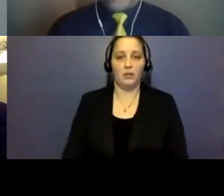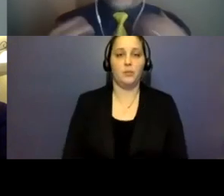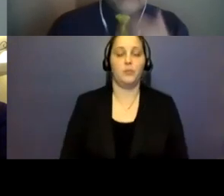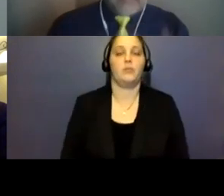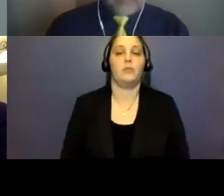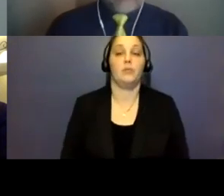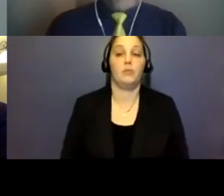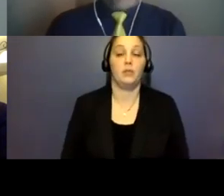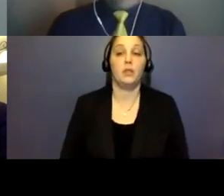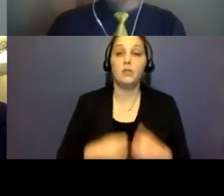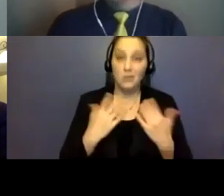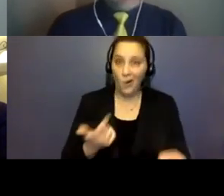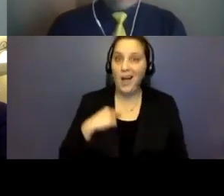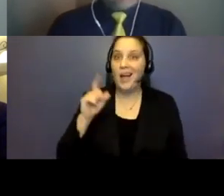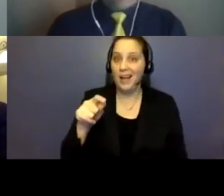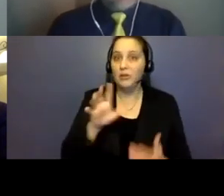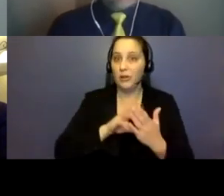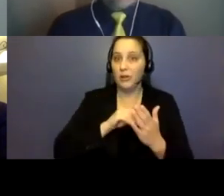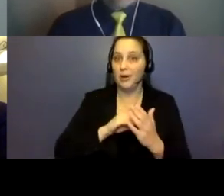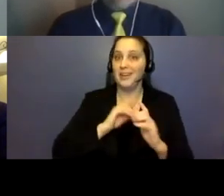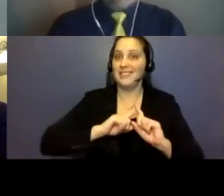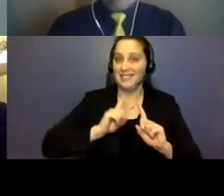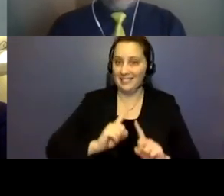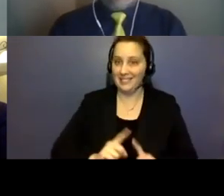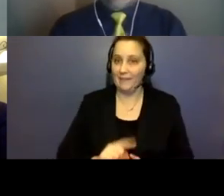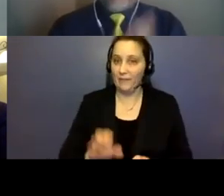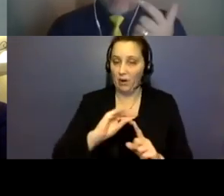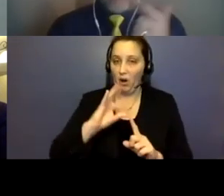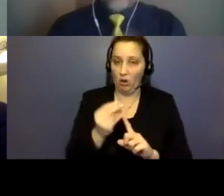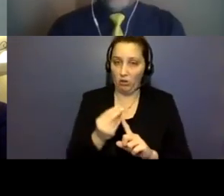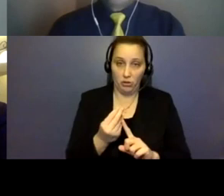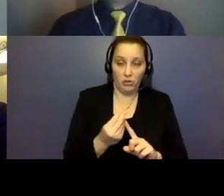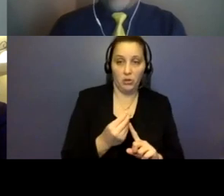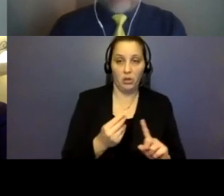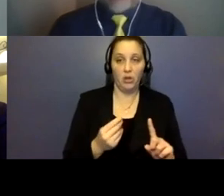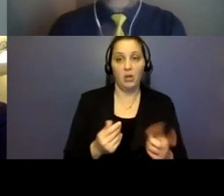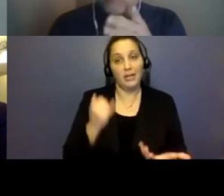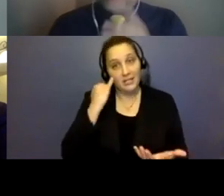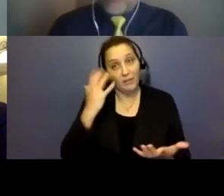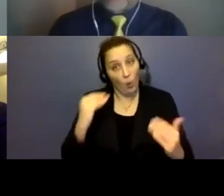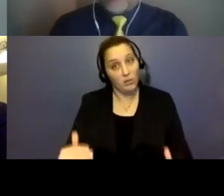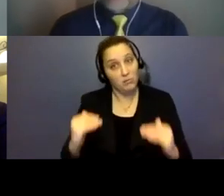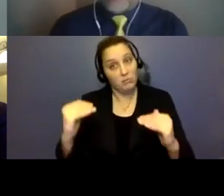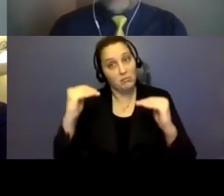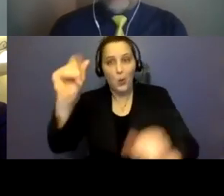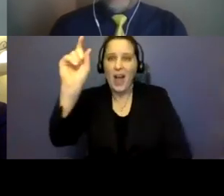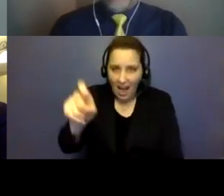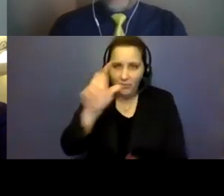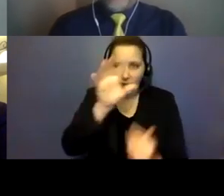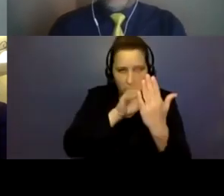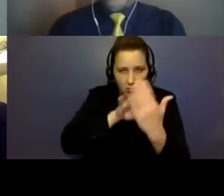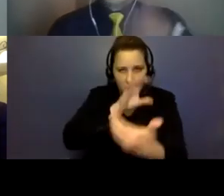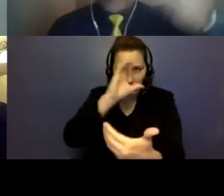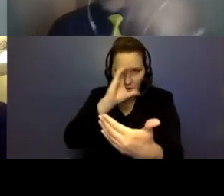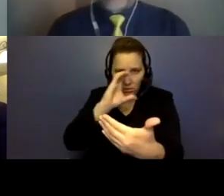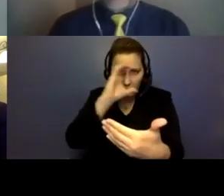So I did have to learn a lot about different cultures, because one who wants to progress, that's what one does, right? One